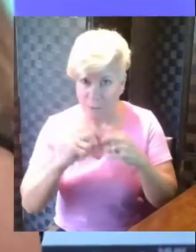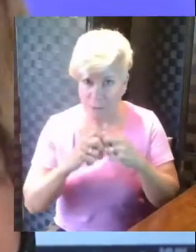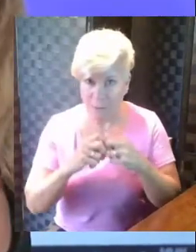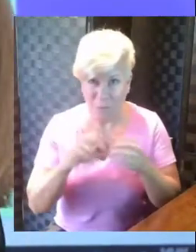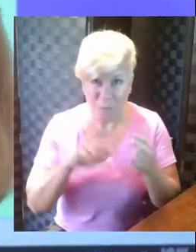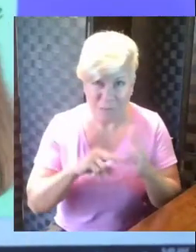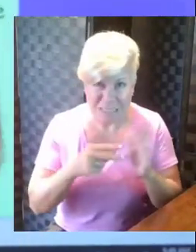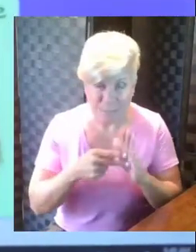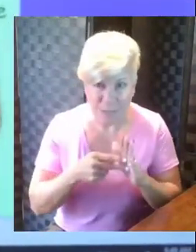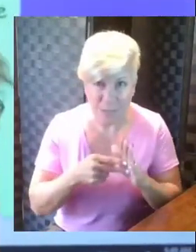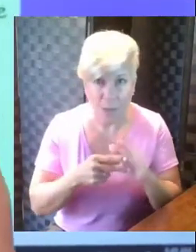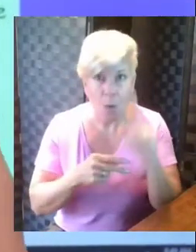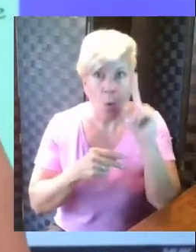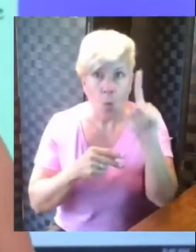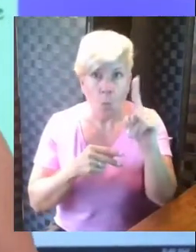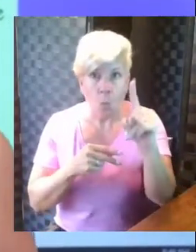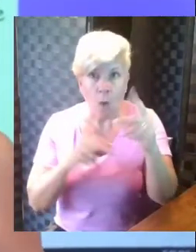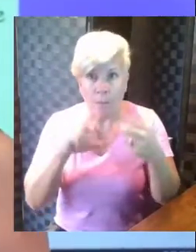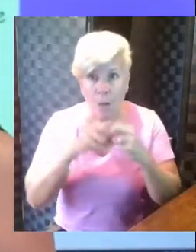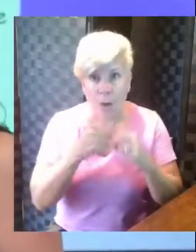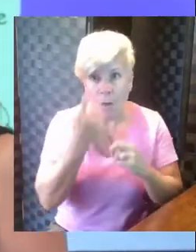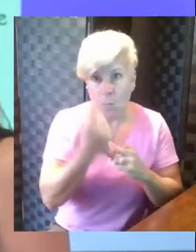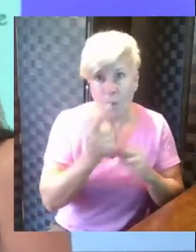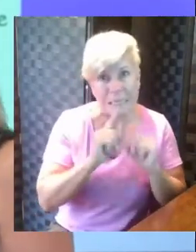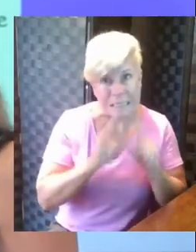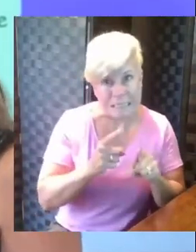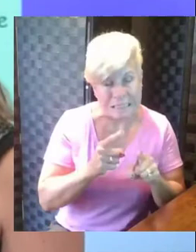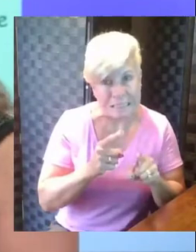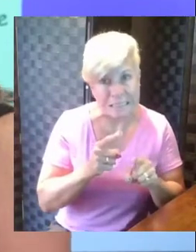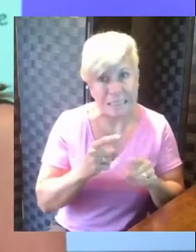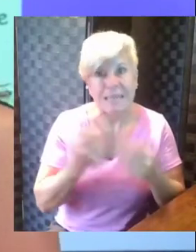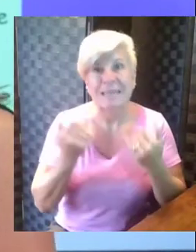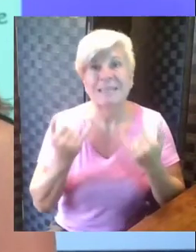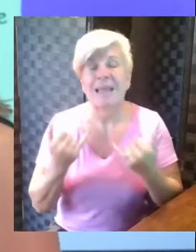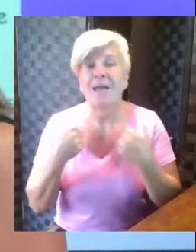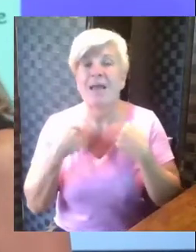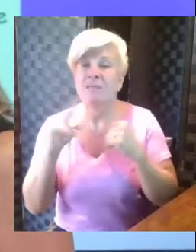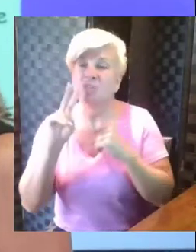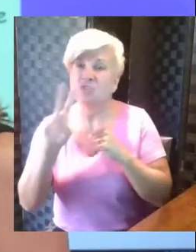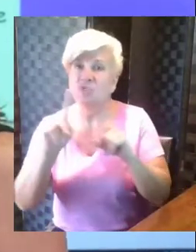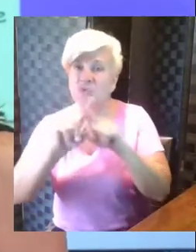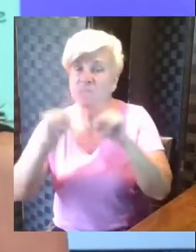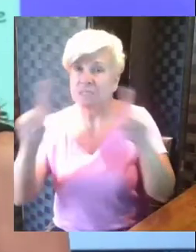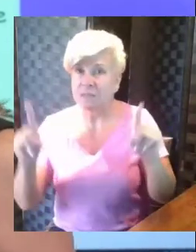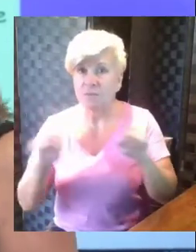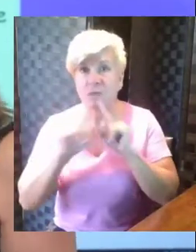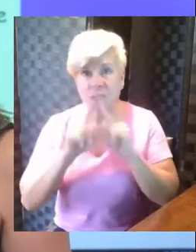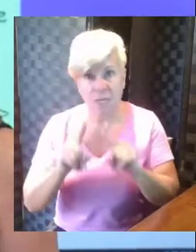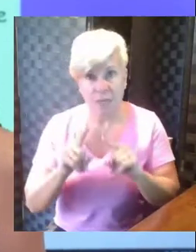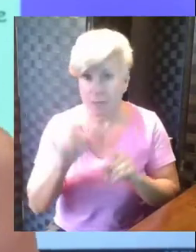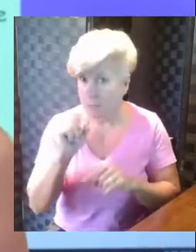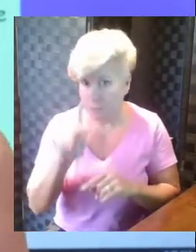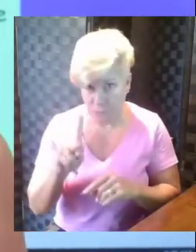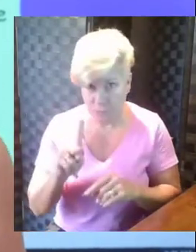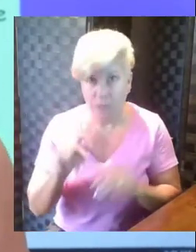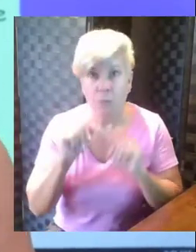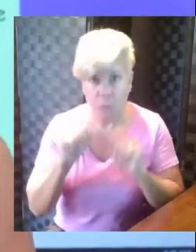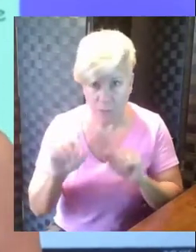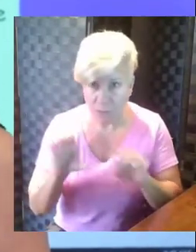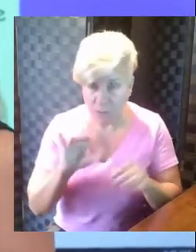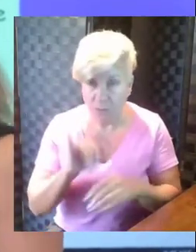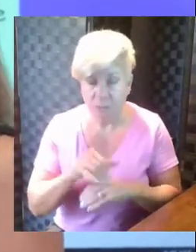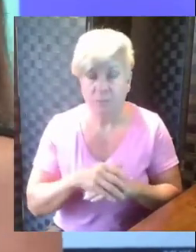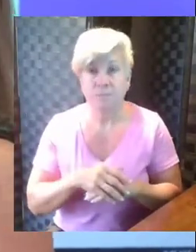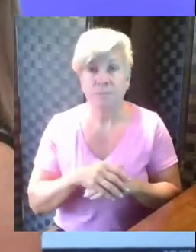that this one problem, rather than having just one answer, is now going to have two different answers. That's okay. We can do